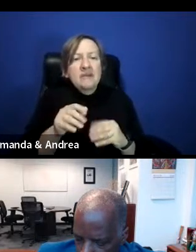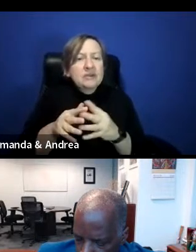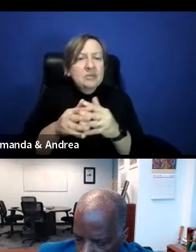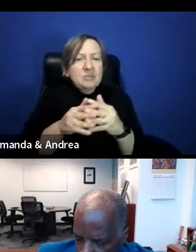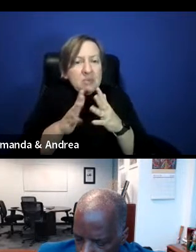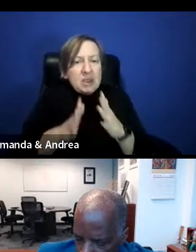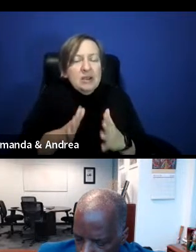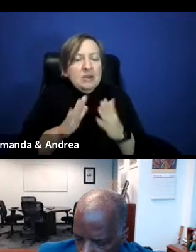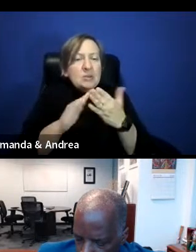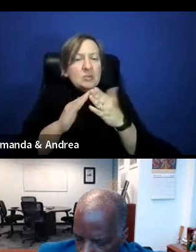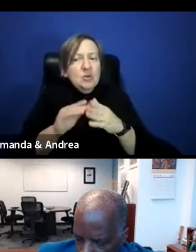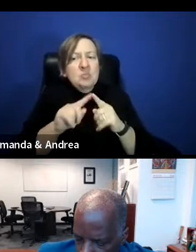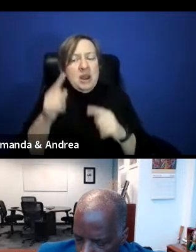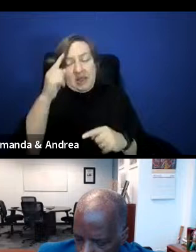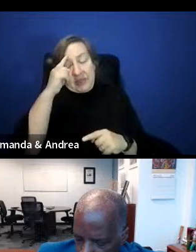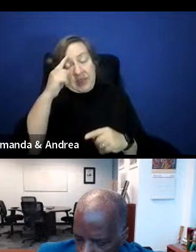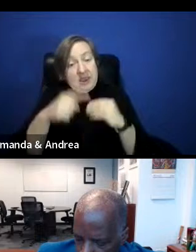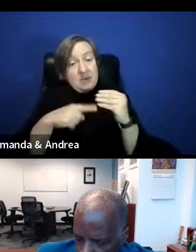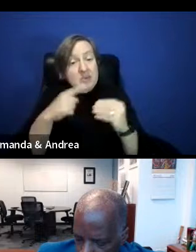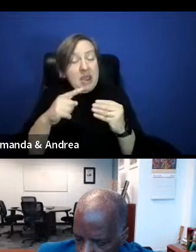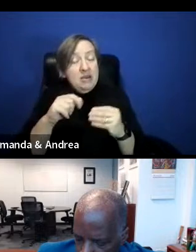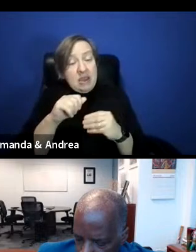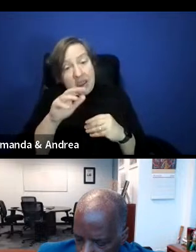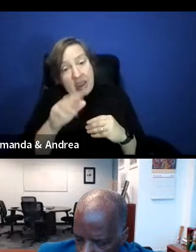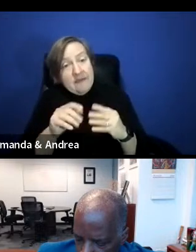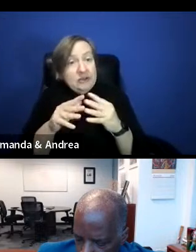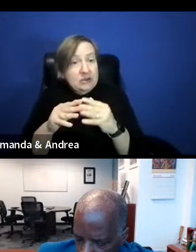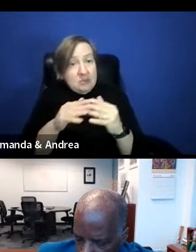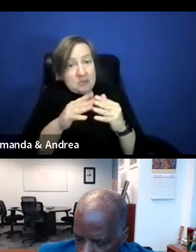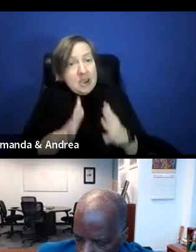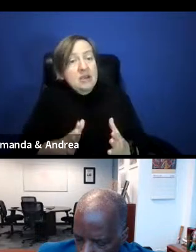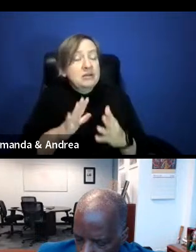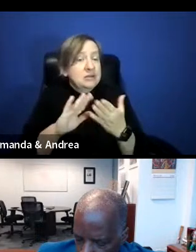think about the African American community.